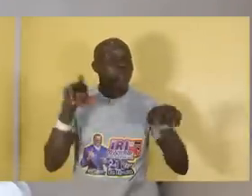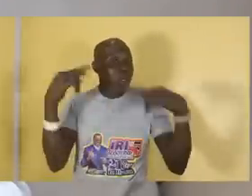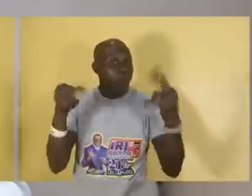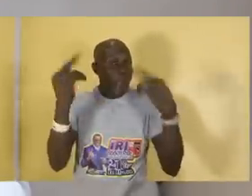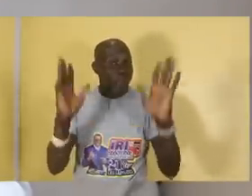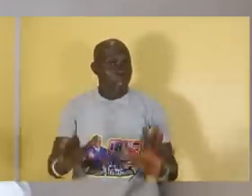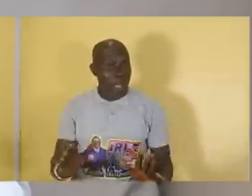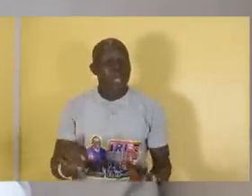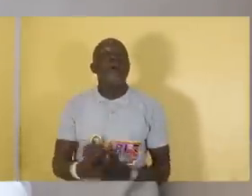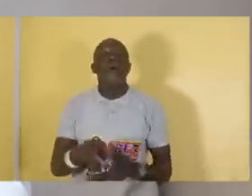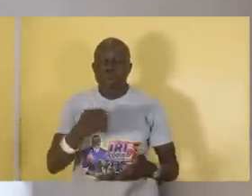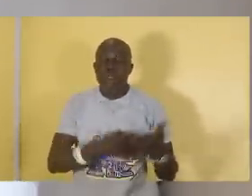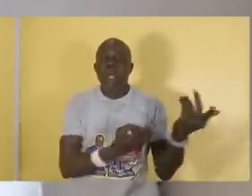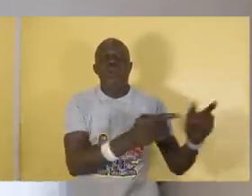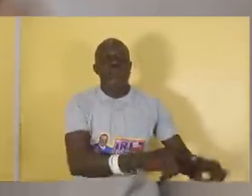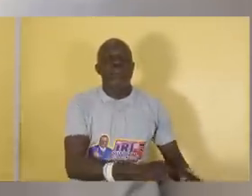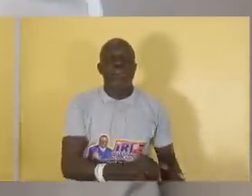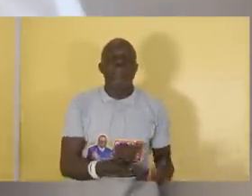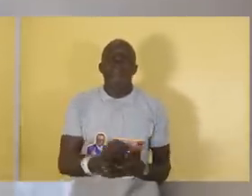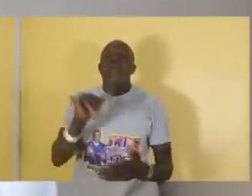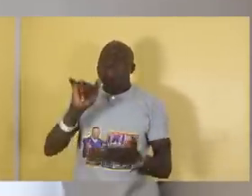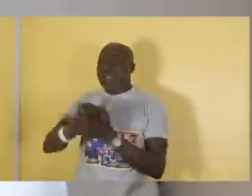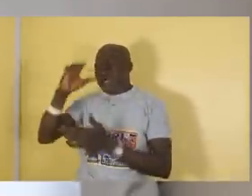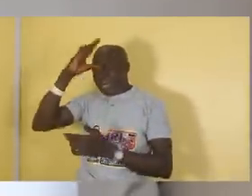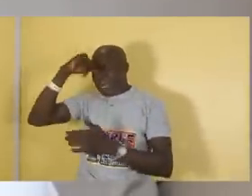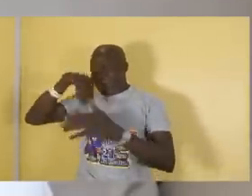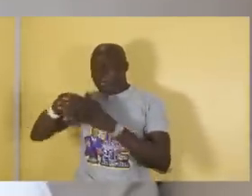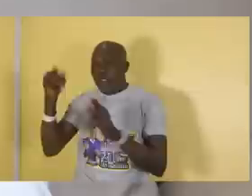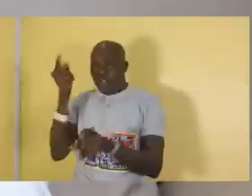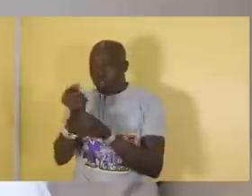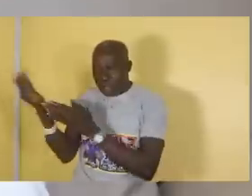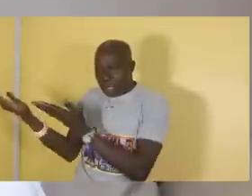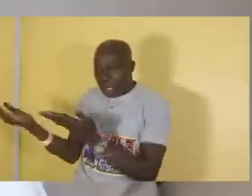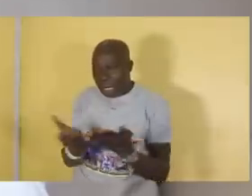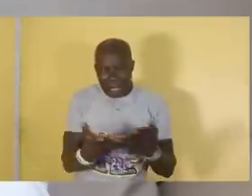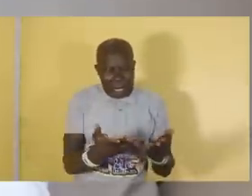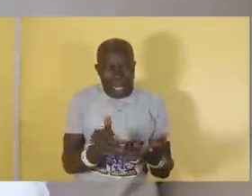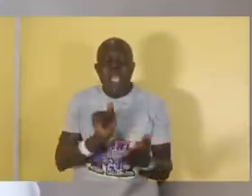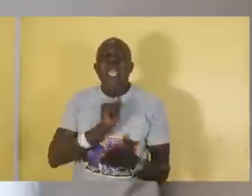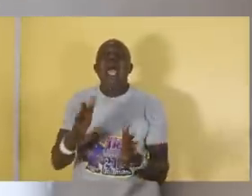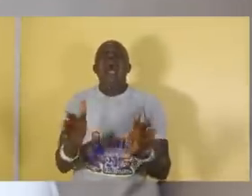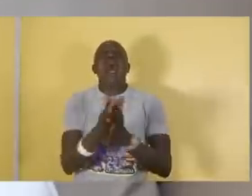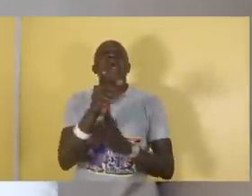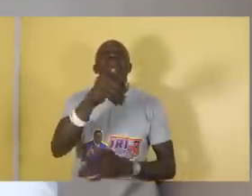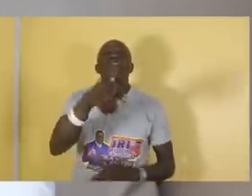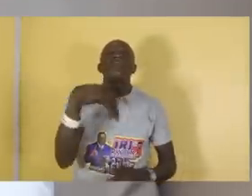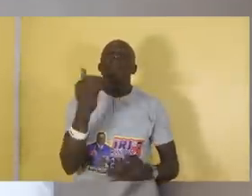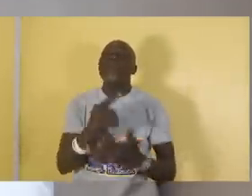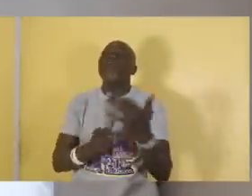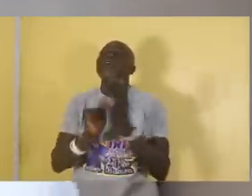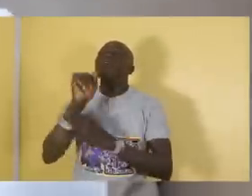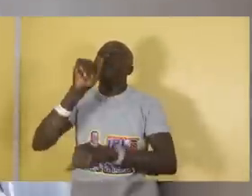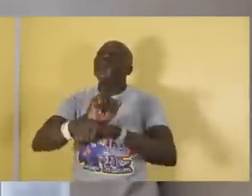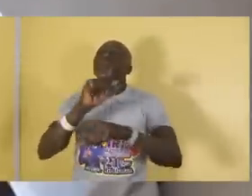That's where he came. He used to call for revival. And he carried him to his and asked him